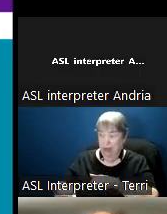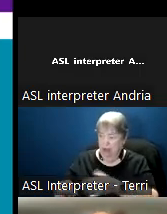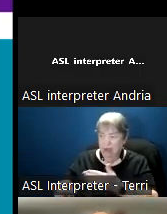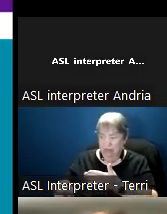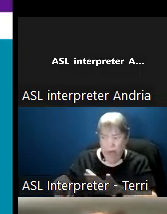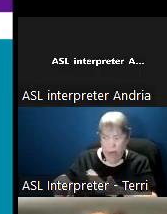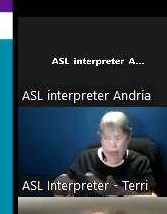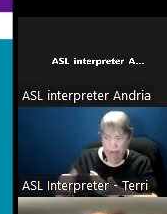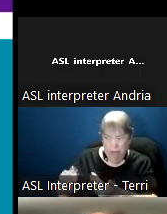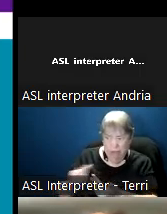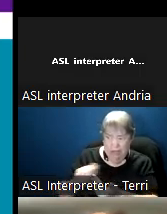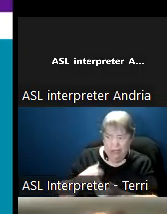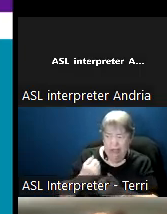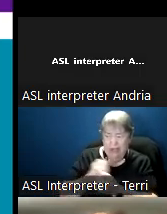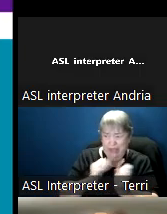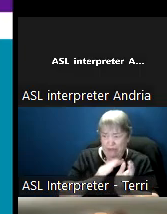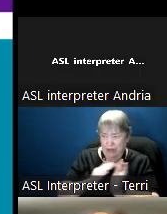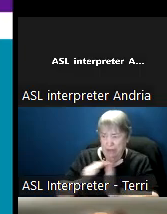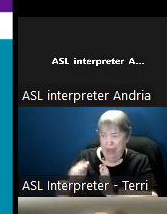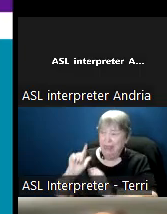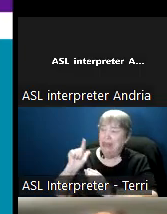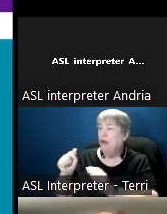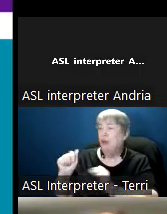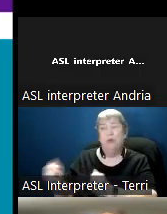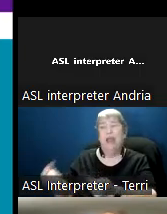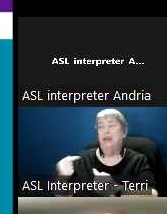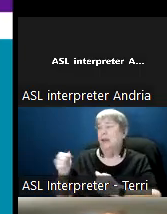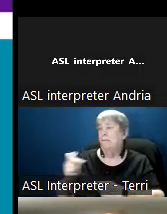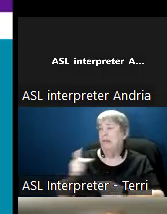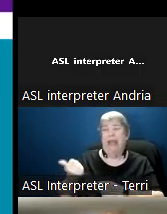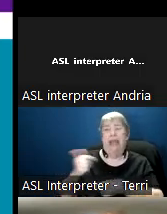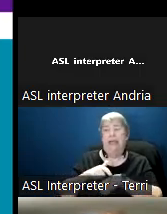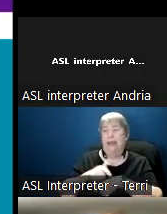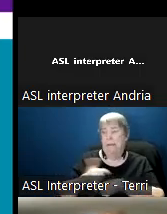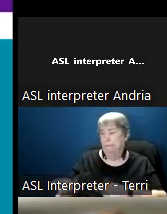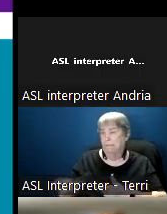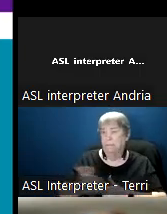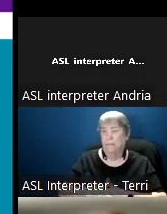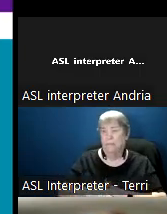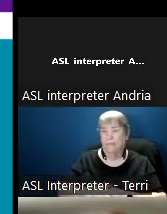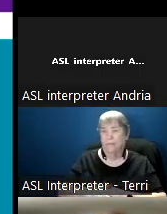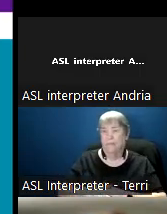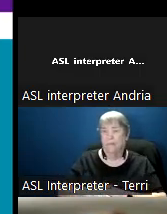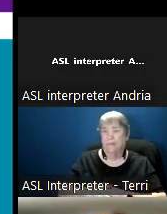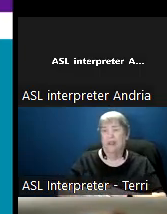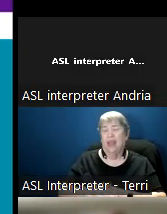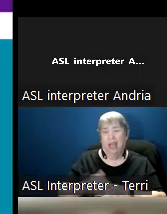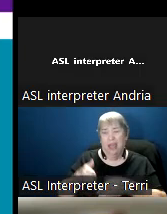can always come back, right? You always can come back. Never shut the door on